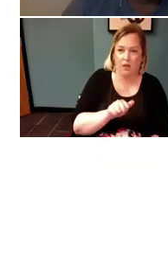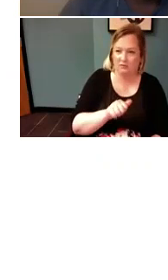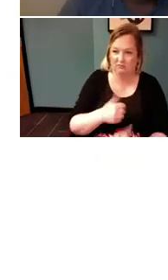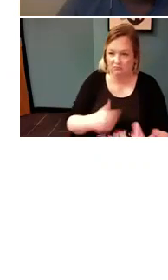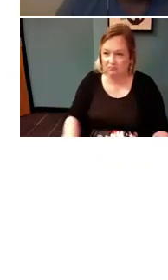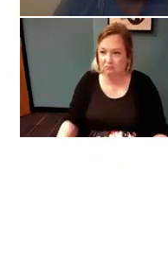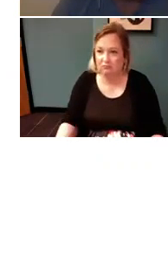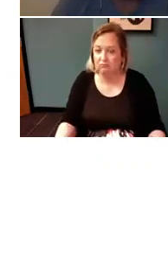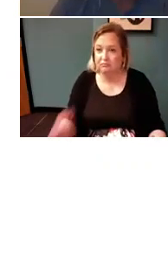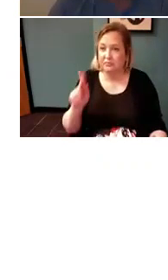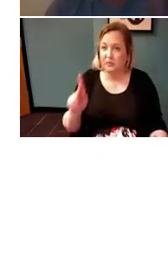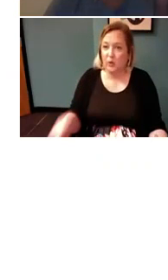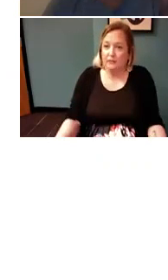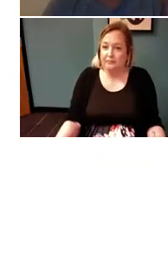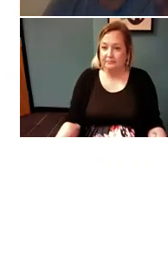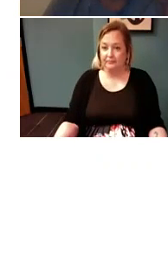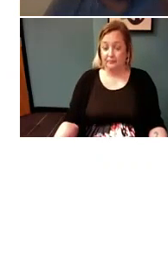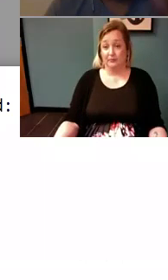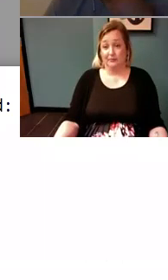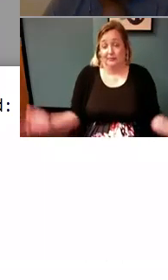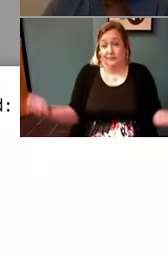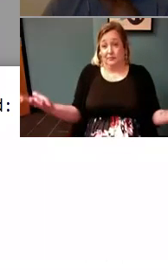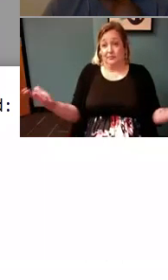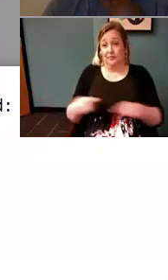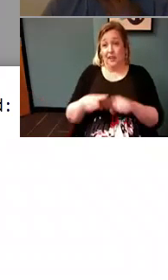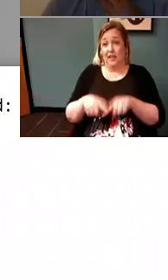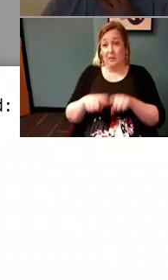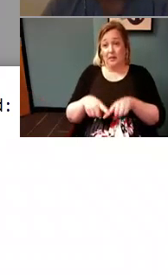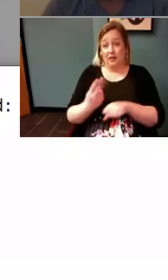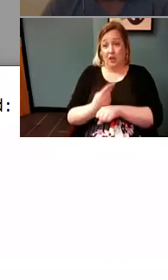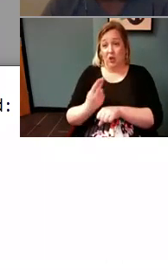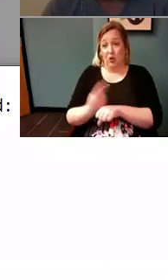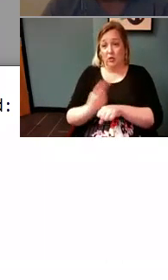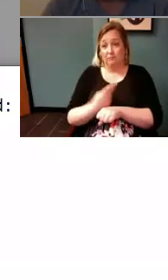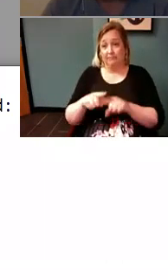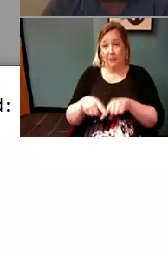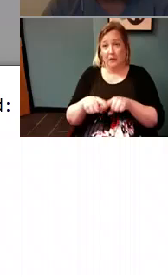Okay. So it depends upon the use case.